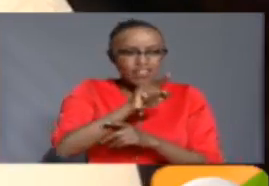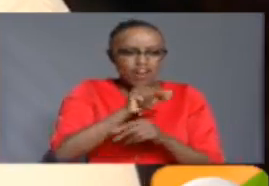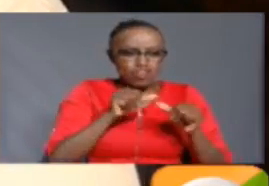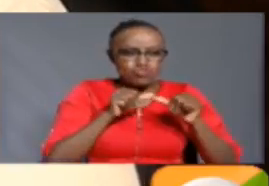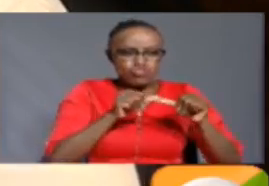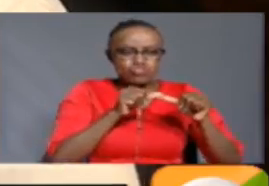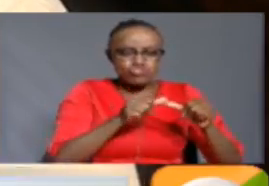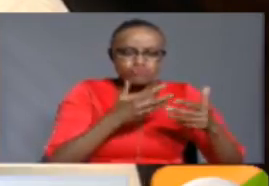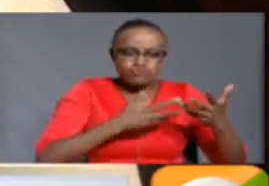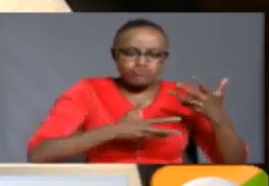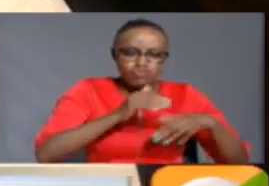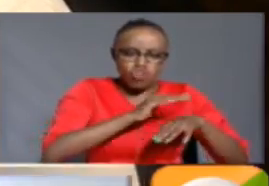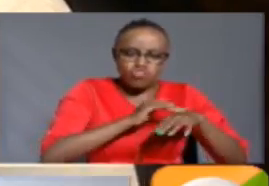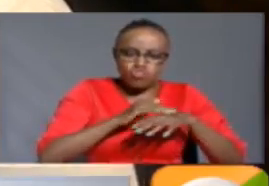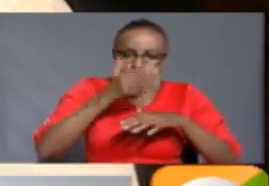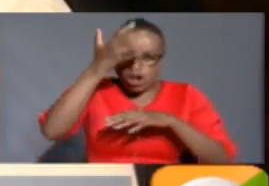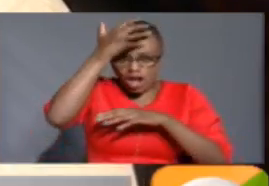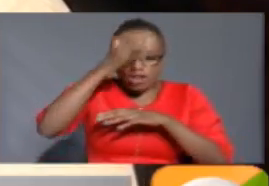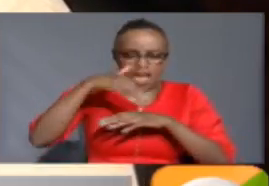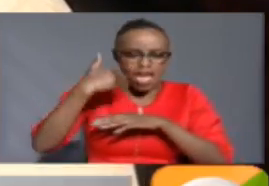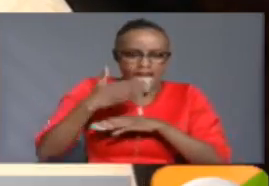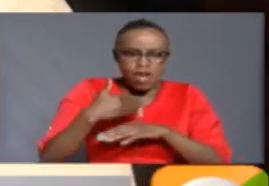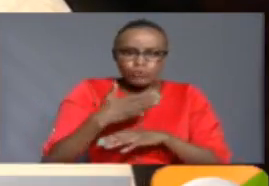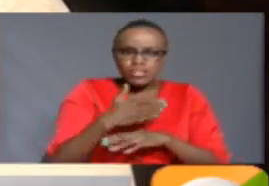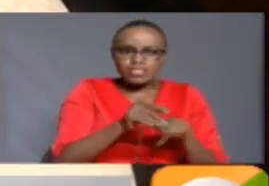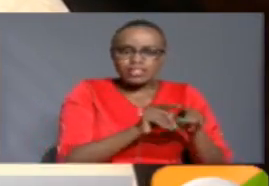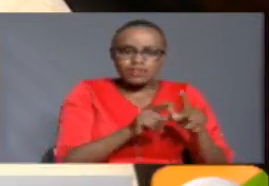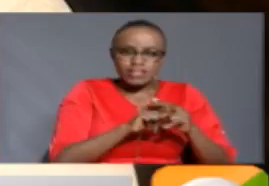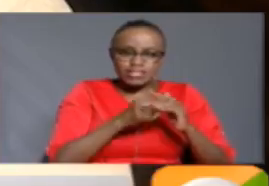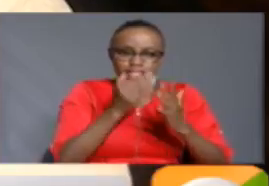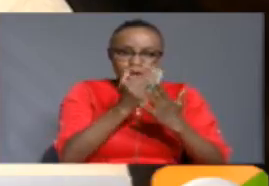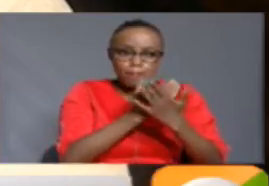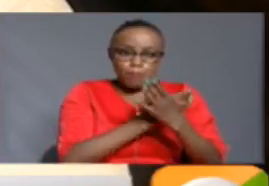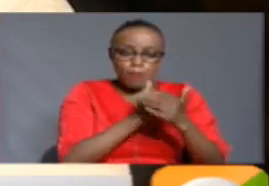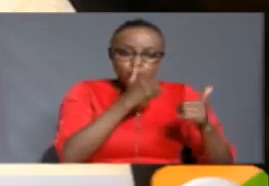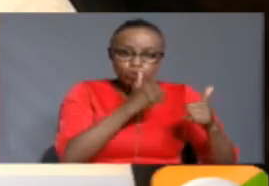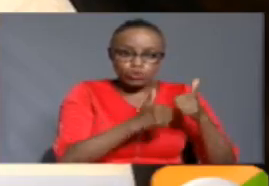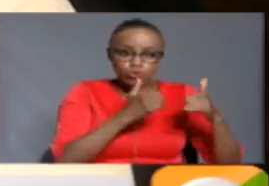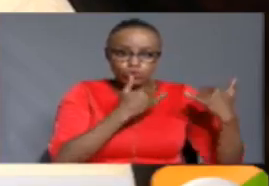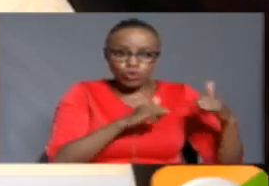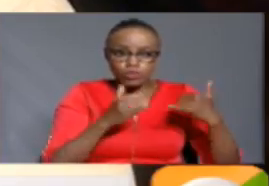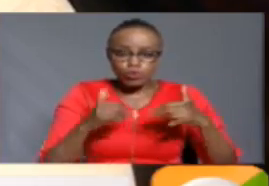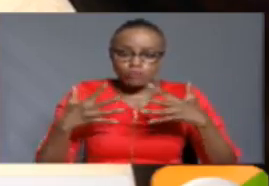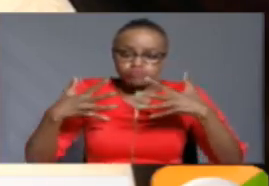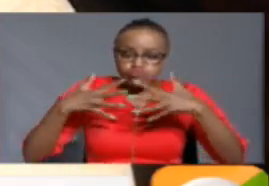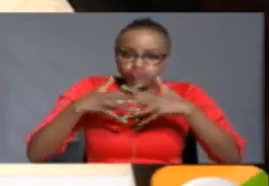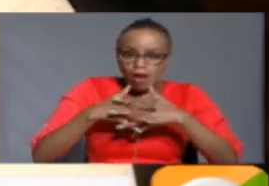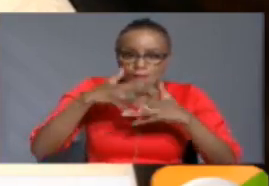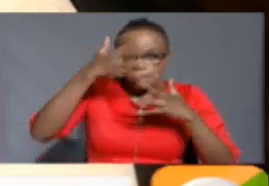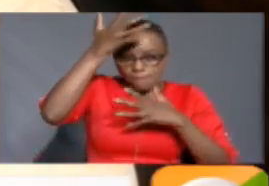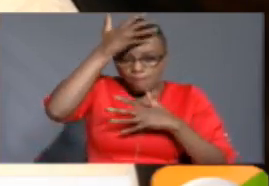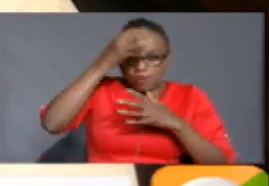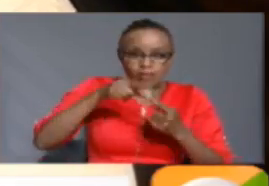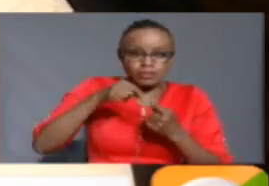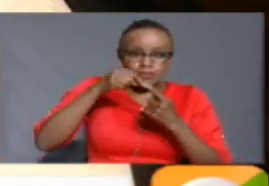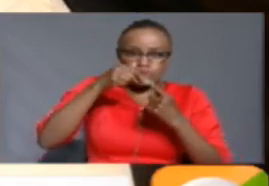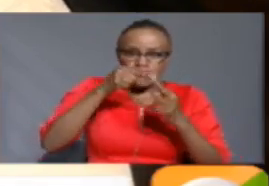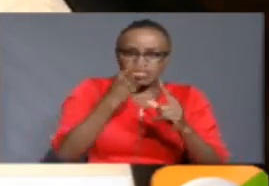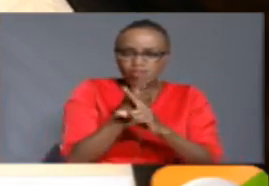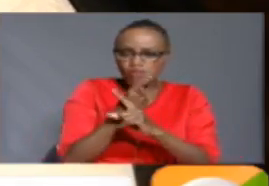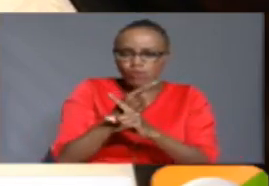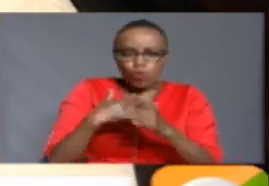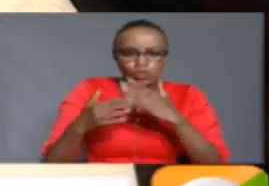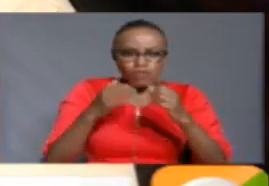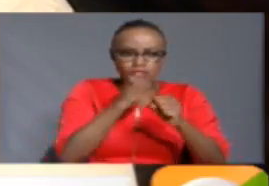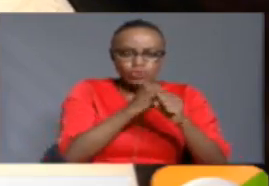to engage the nurses. Okay. Over and above that, he has started a program where we're trying to match nurses' specializations to what they